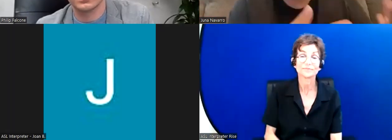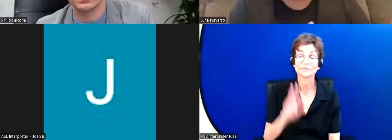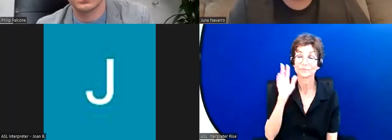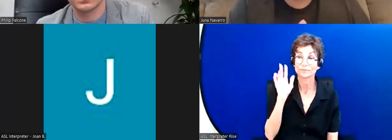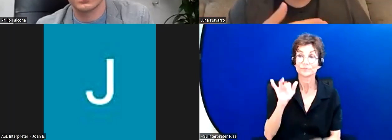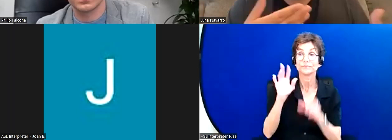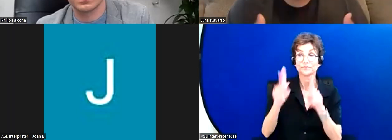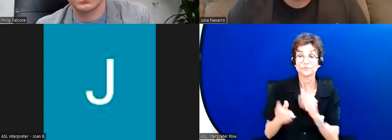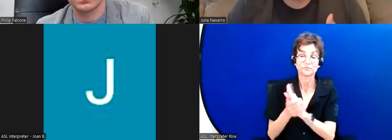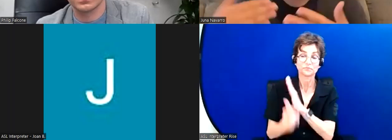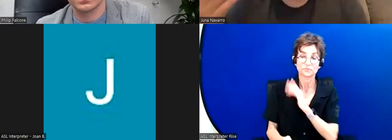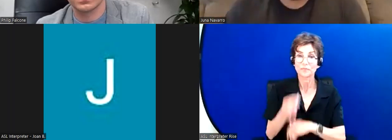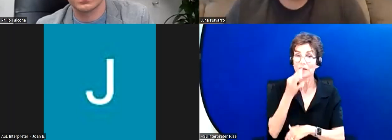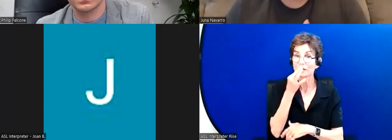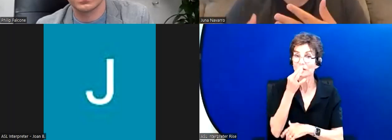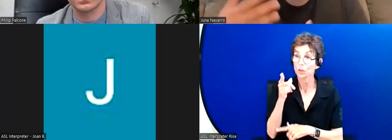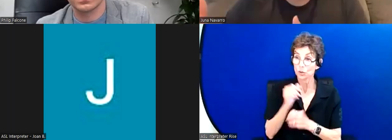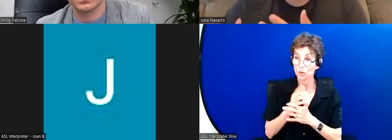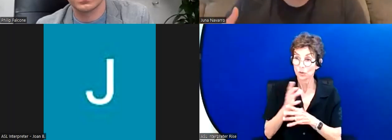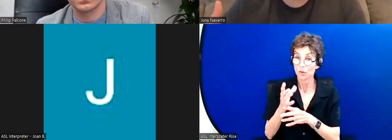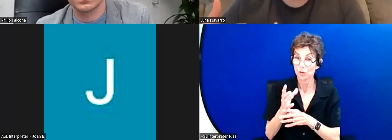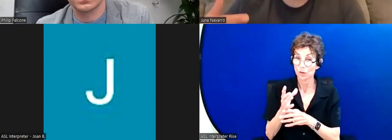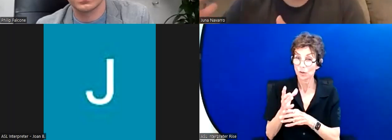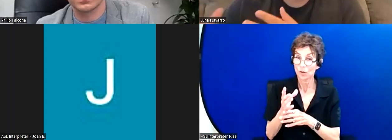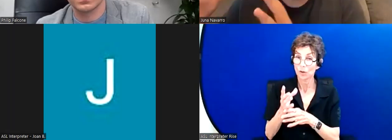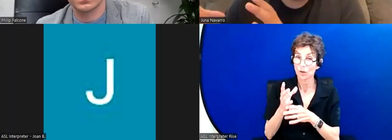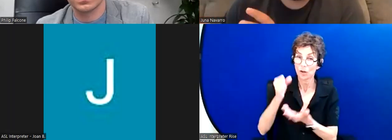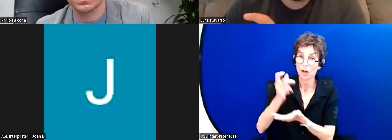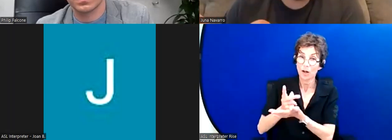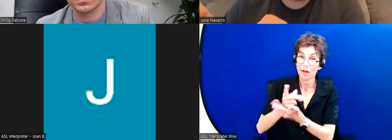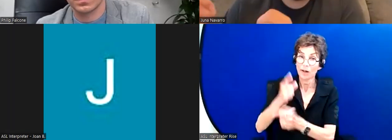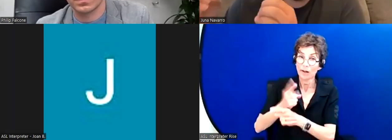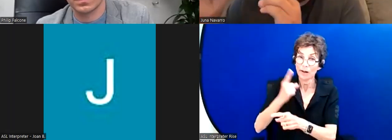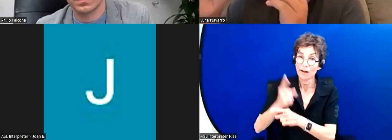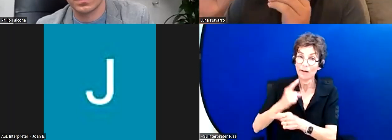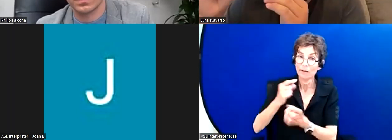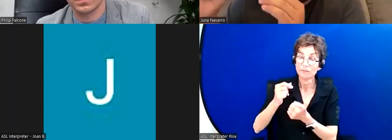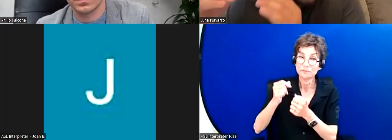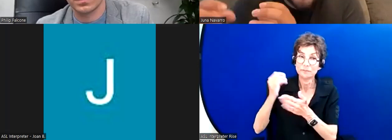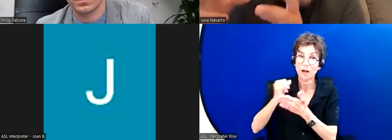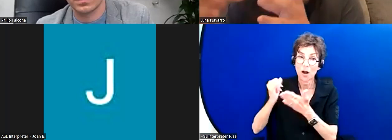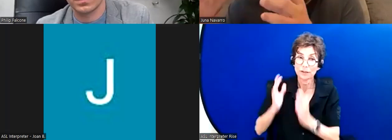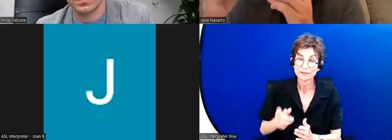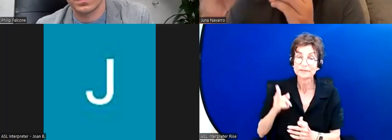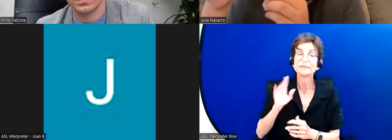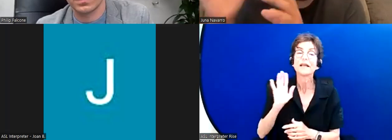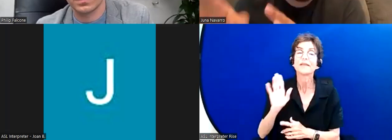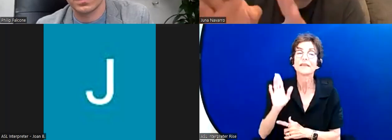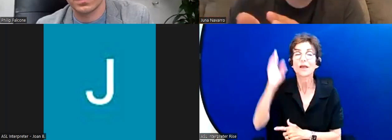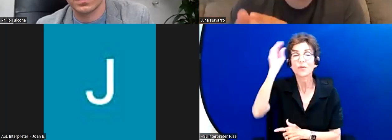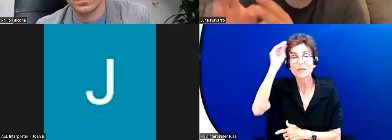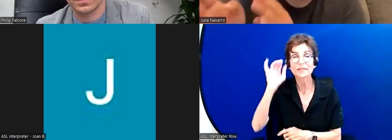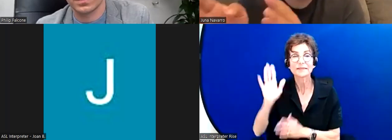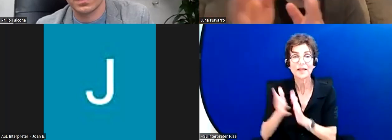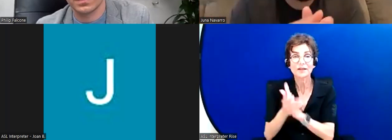the expert. So if you chose the right artist, you should be able to trust that their detail oriented opinions, or trust